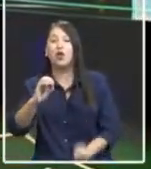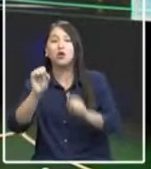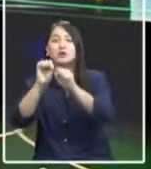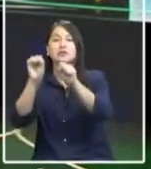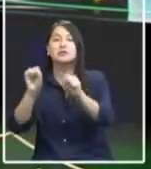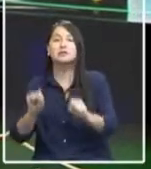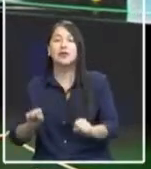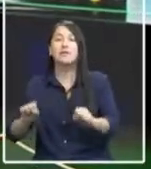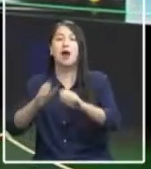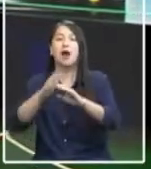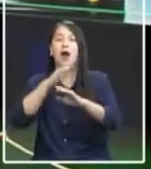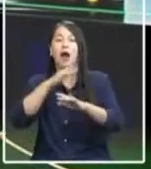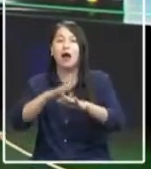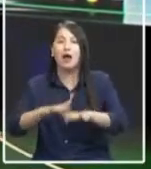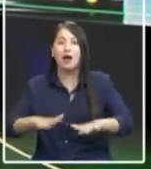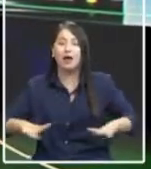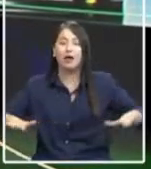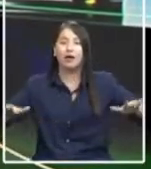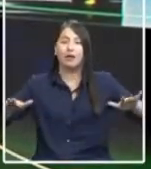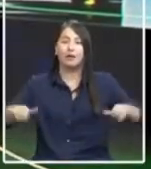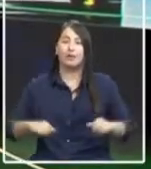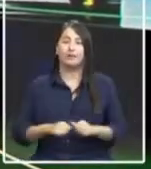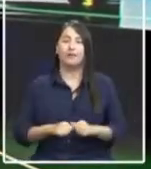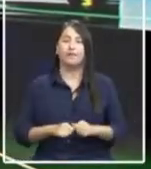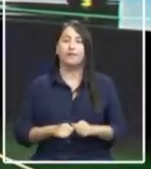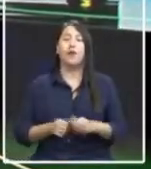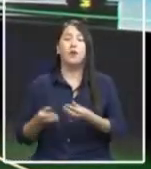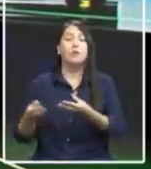they were replaced by smaller fish,